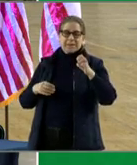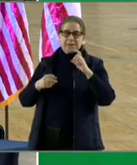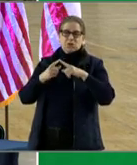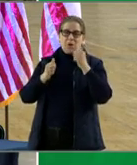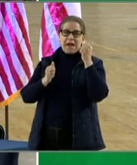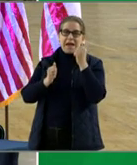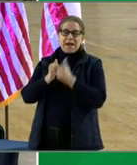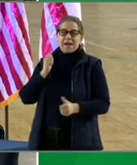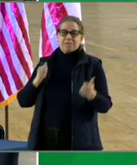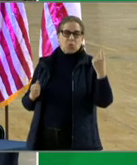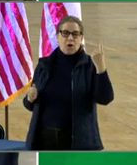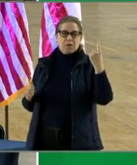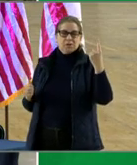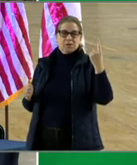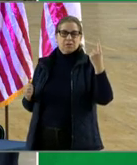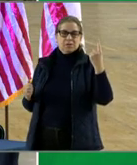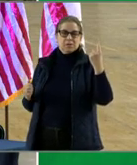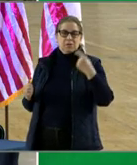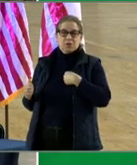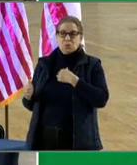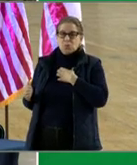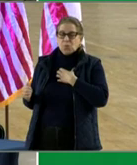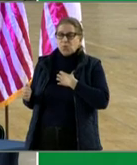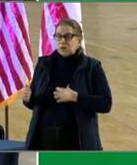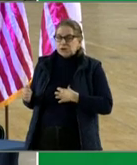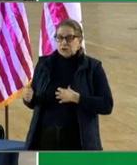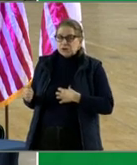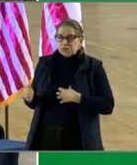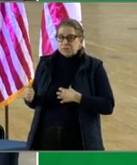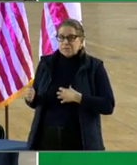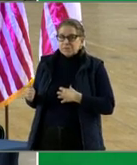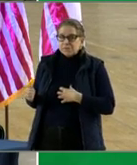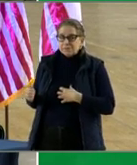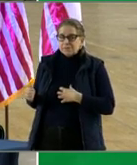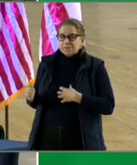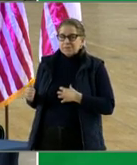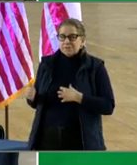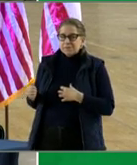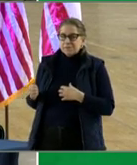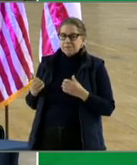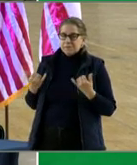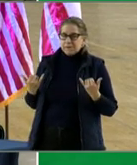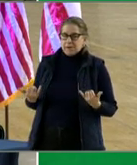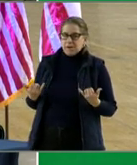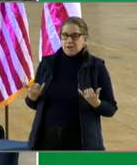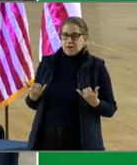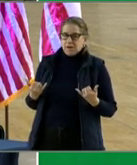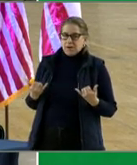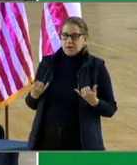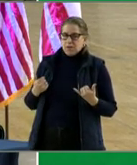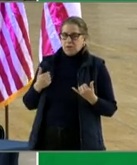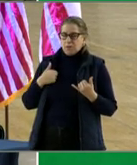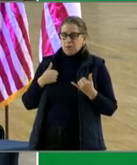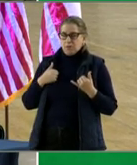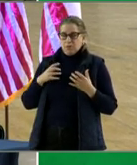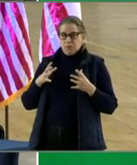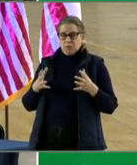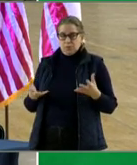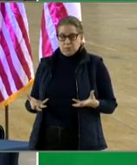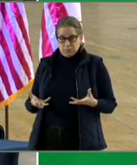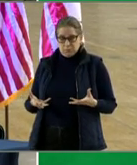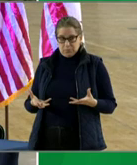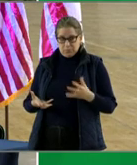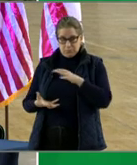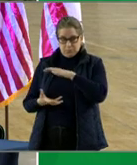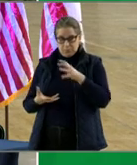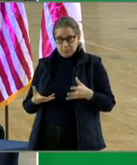position. I think that we have laid out here what we see as the government first responder need,